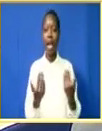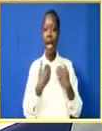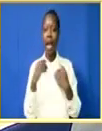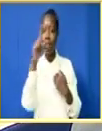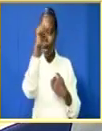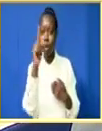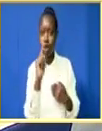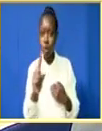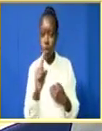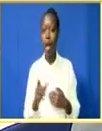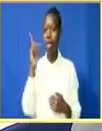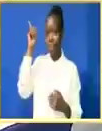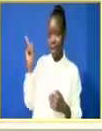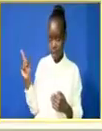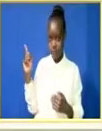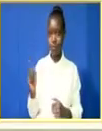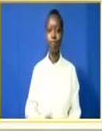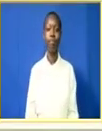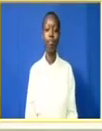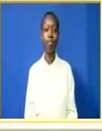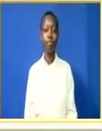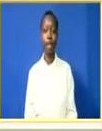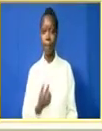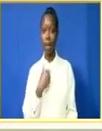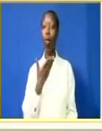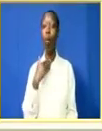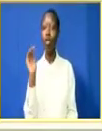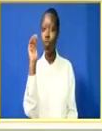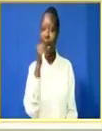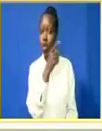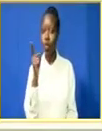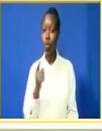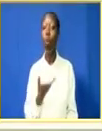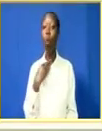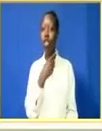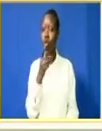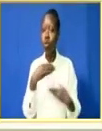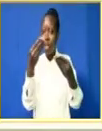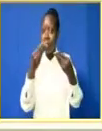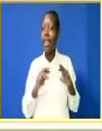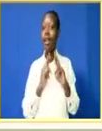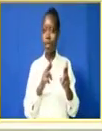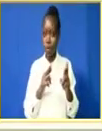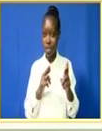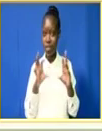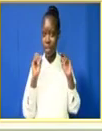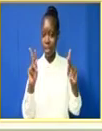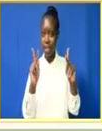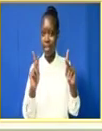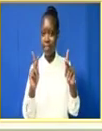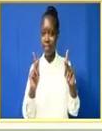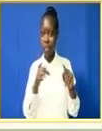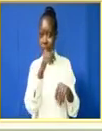question on our screens. I'm going to ask you because I need you to give me the response. Okay. And my learner at